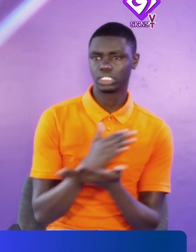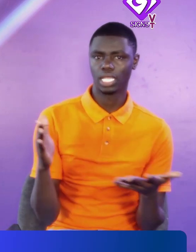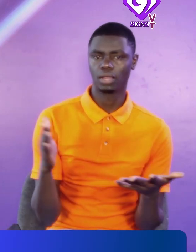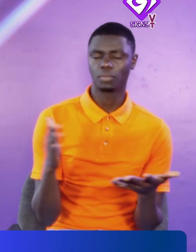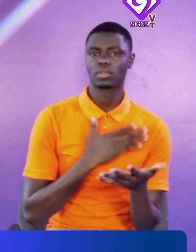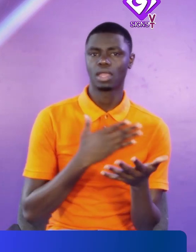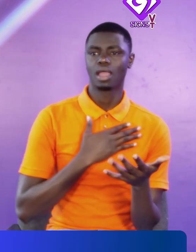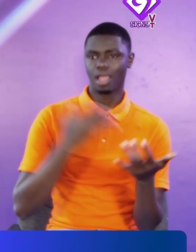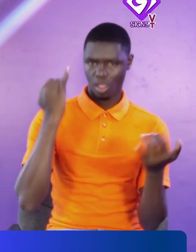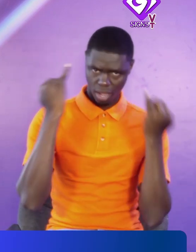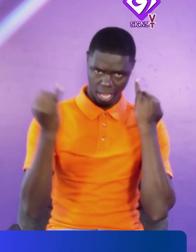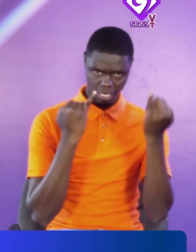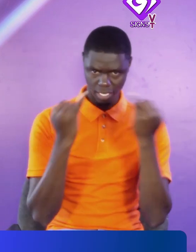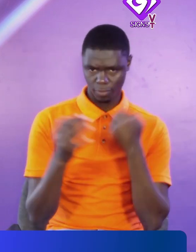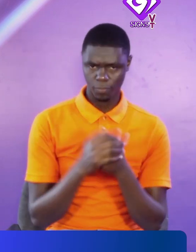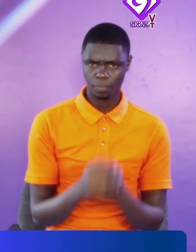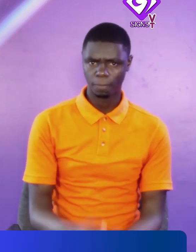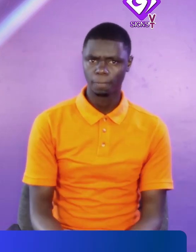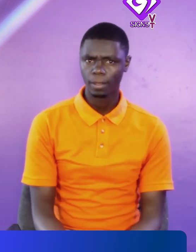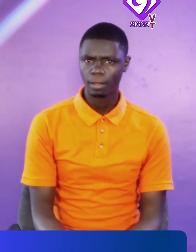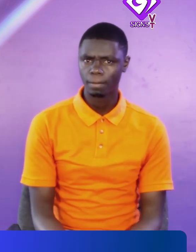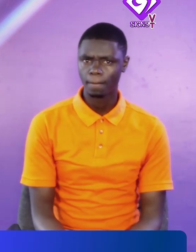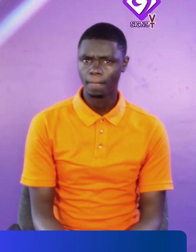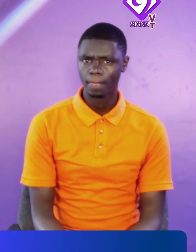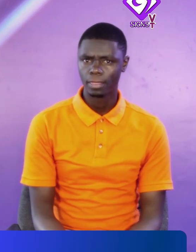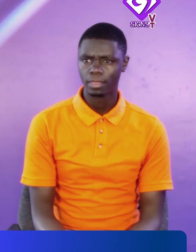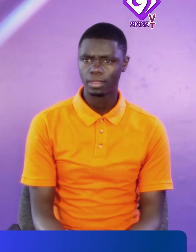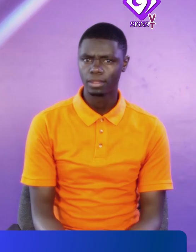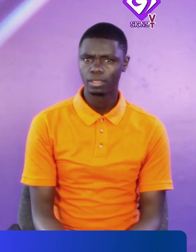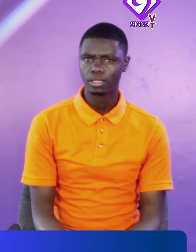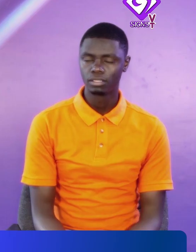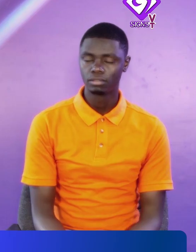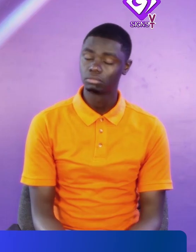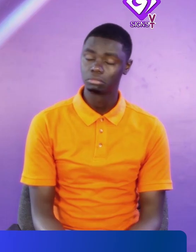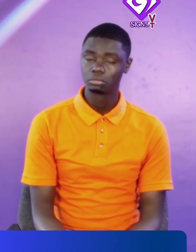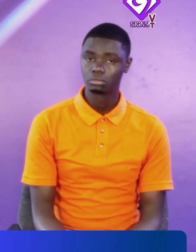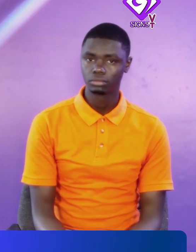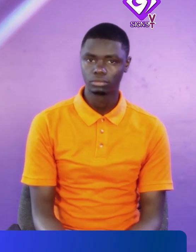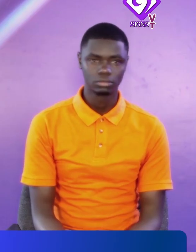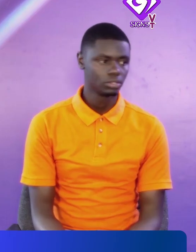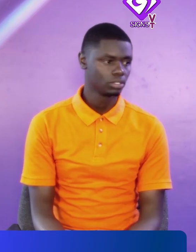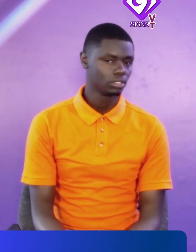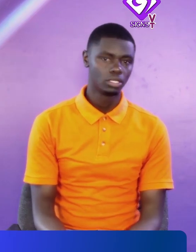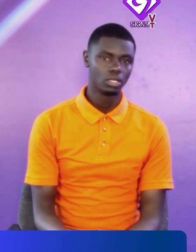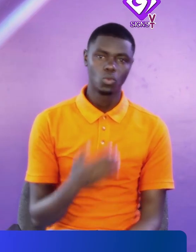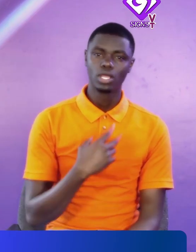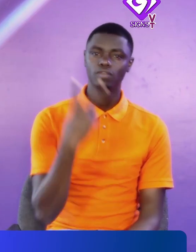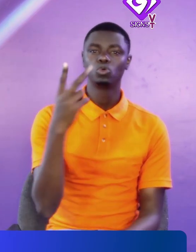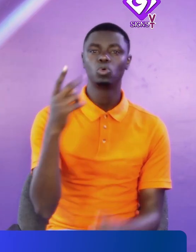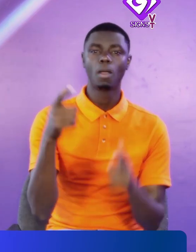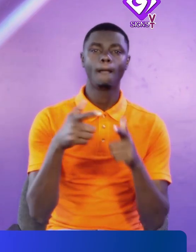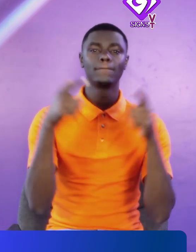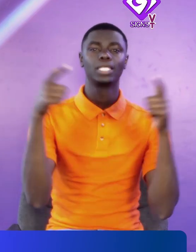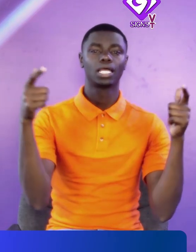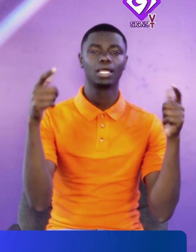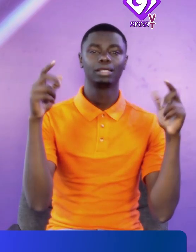ideologies. Those who share our ideologies, we have two major issues